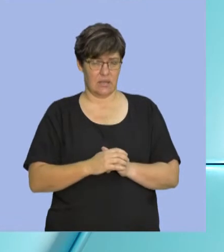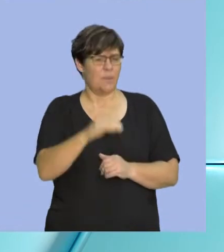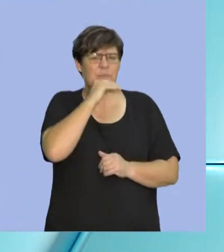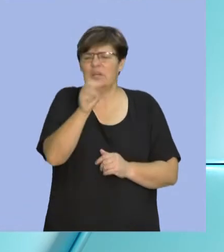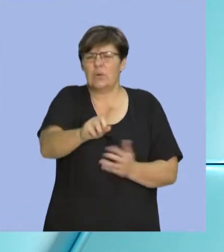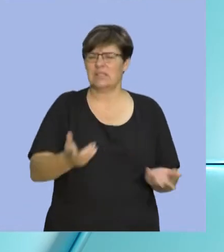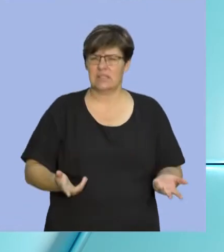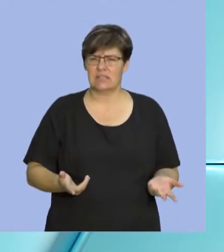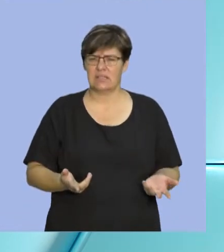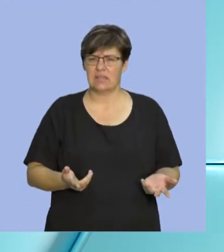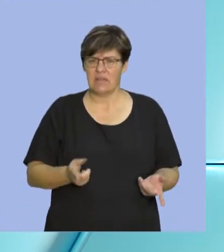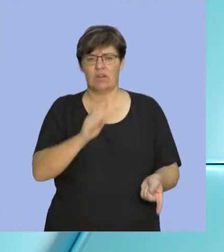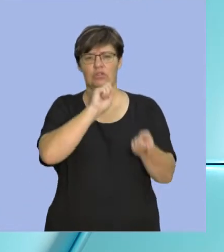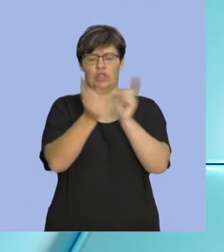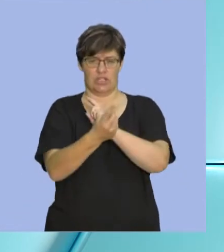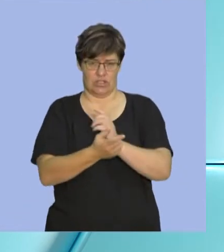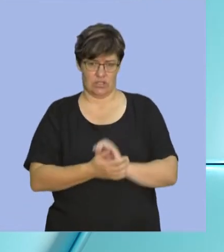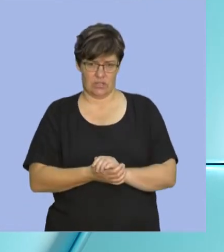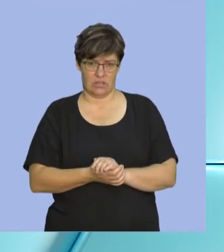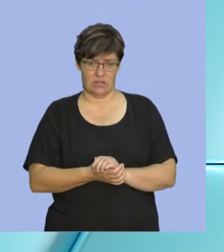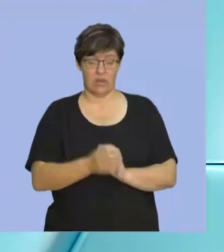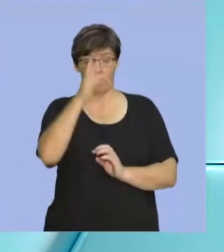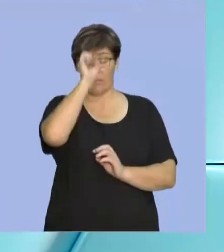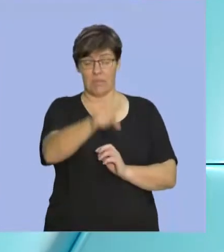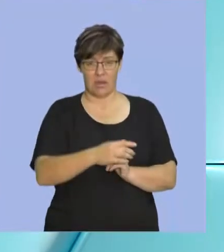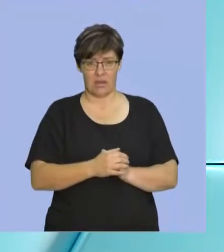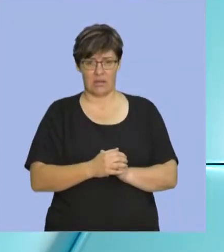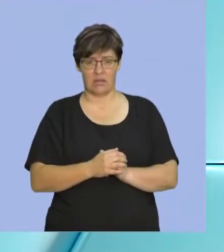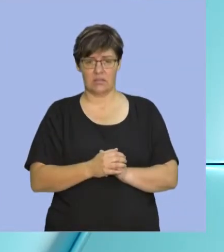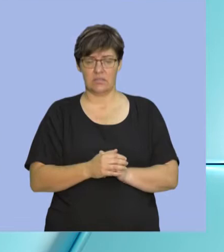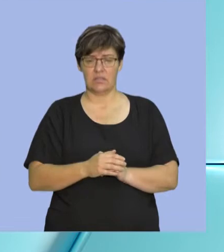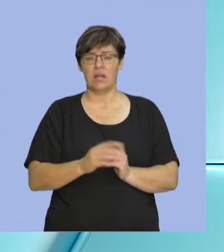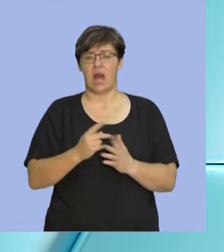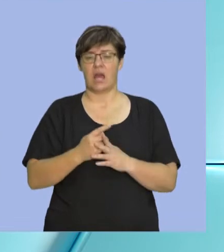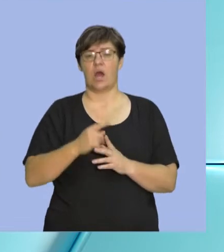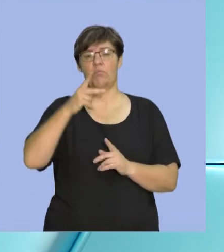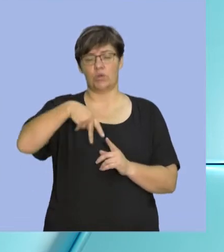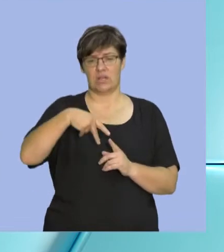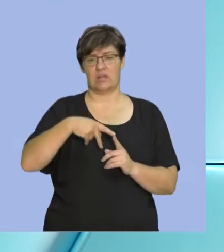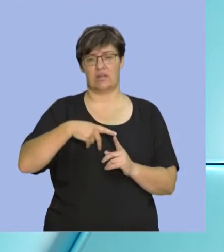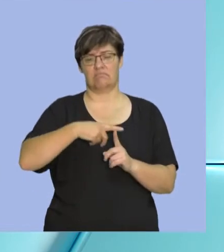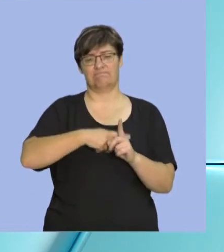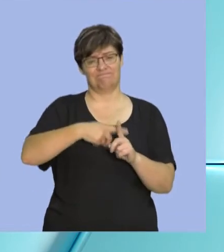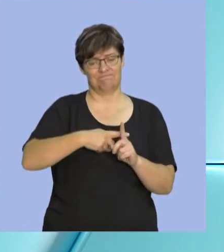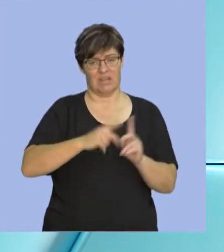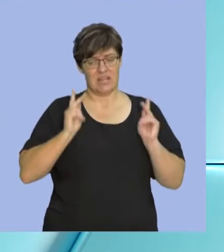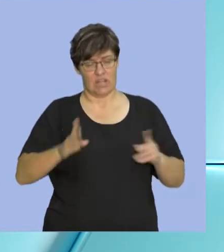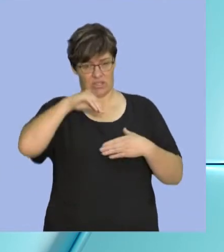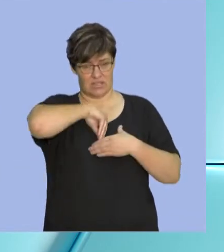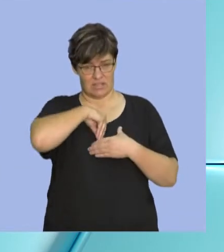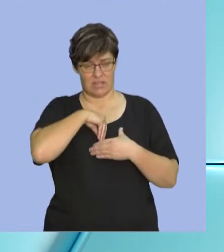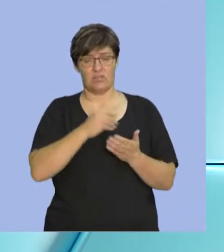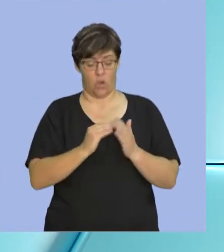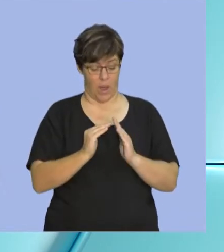the temperature changes? Remember that enzymes are protein in nature. So when our temperatures increase above